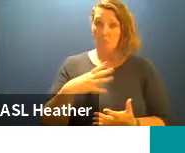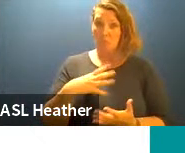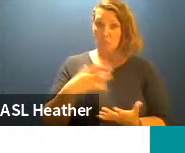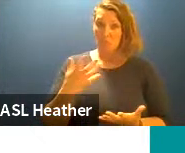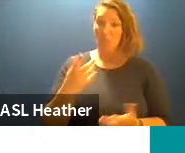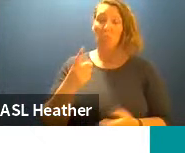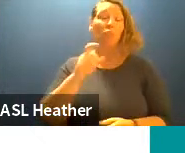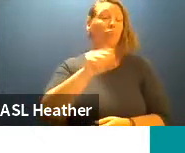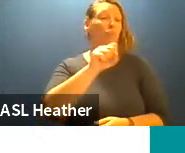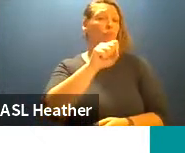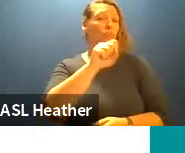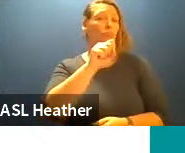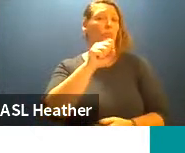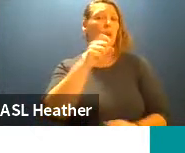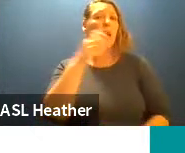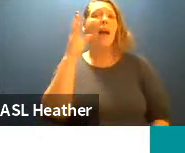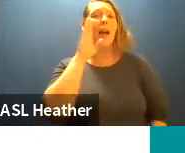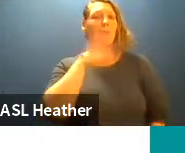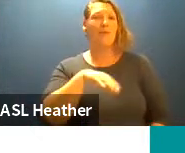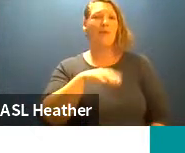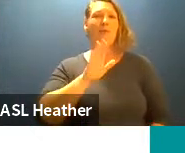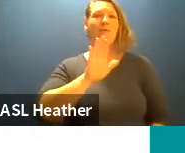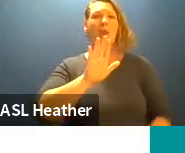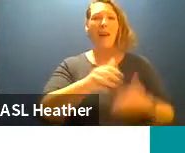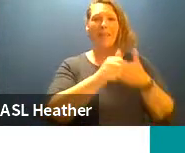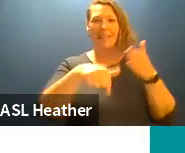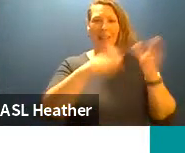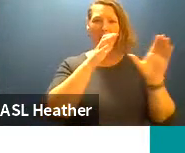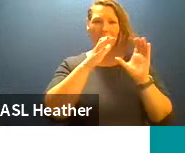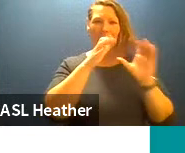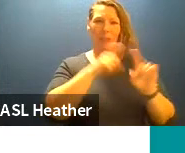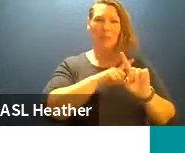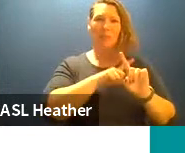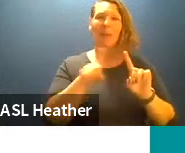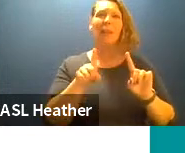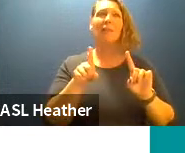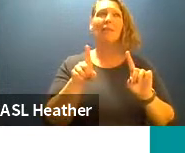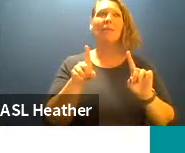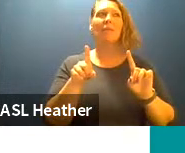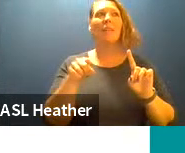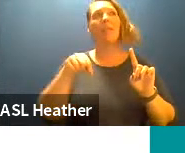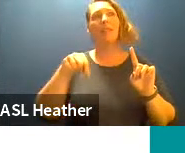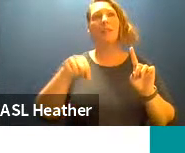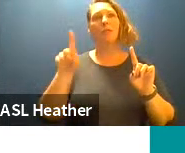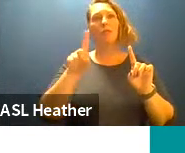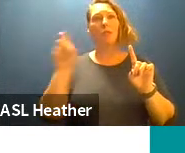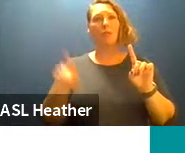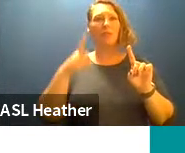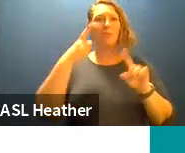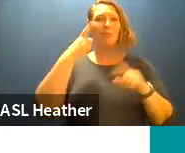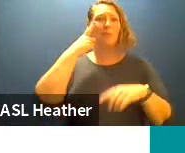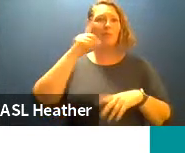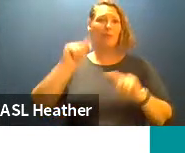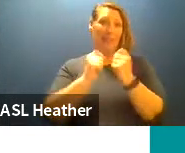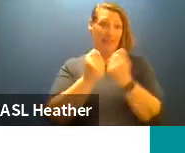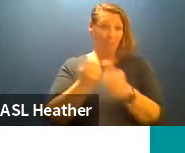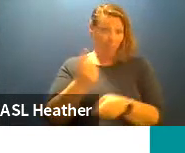to me, I think I know that you're leading this conversation, but I think that this is a question for the team,